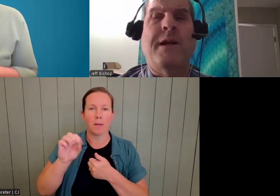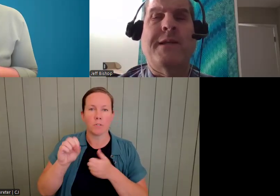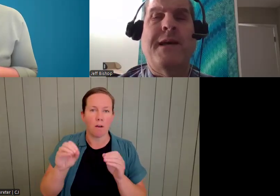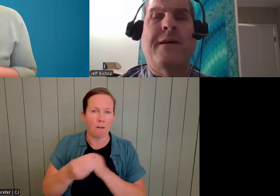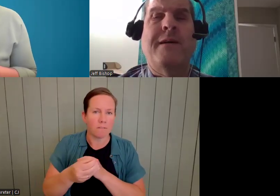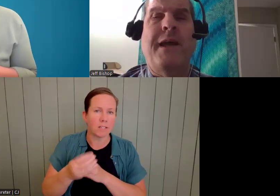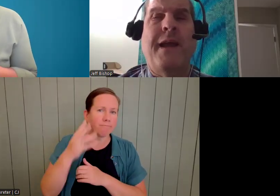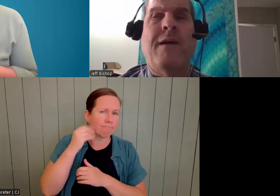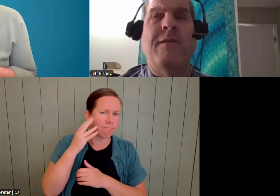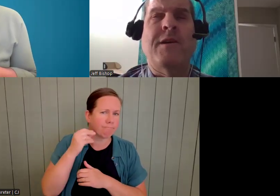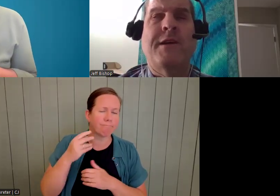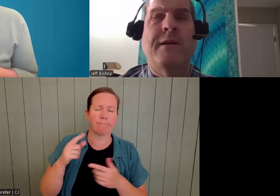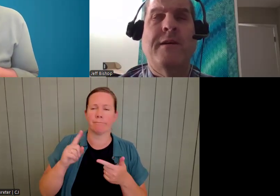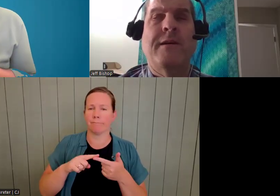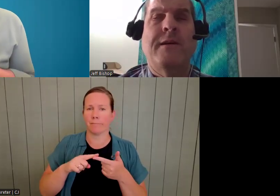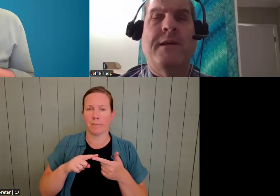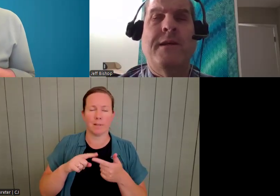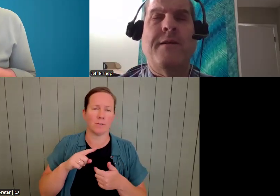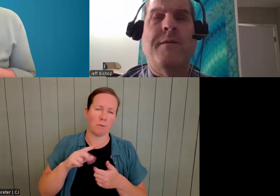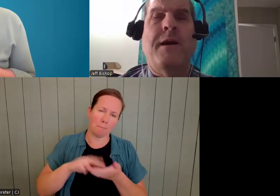PowerPoint, Word, Excel, and Outlook,